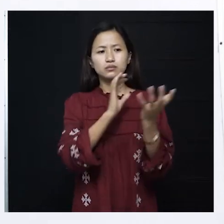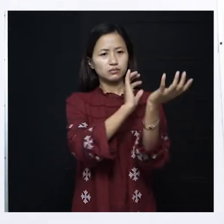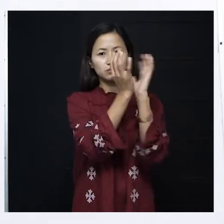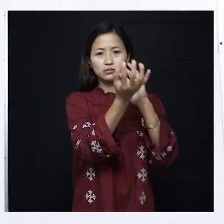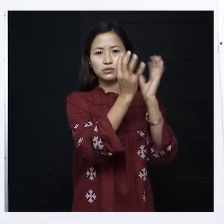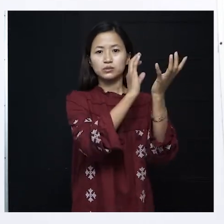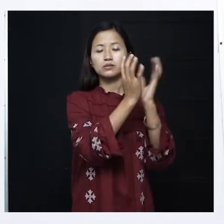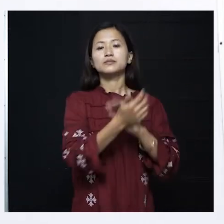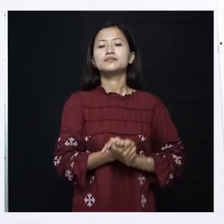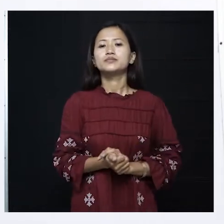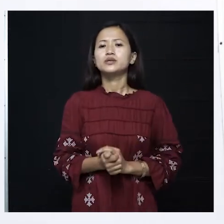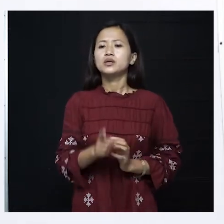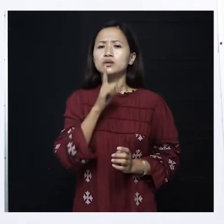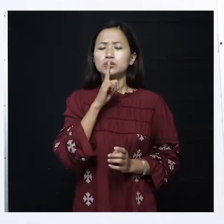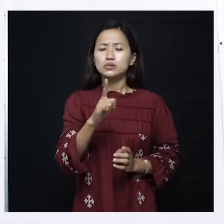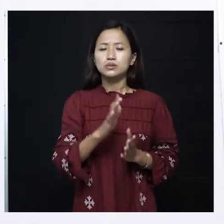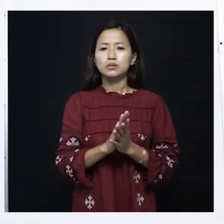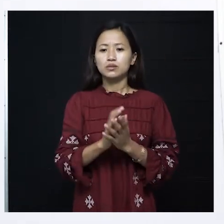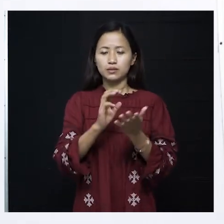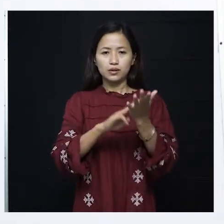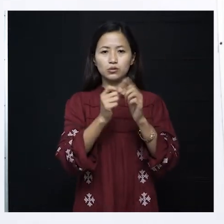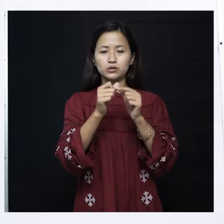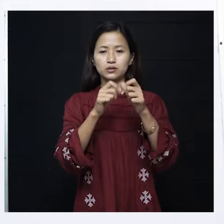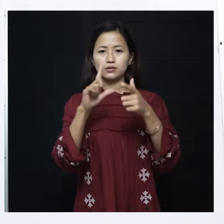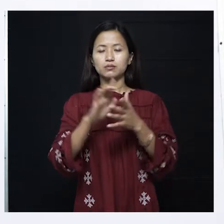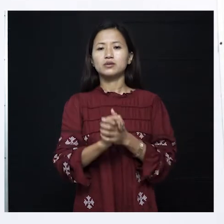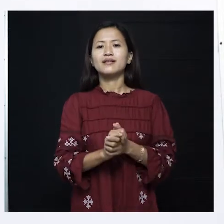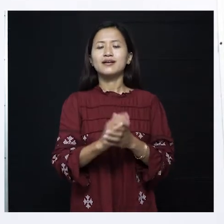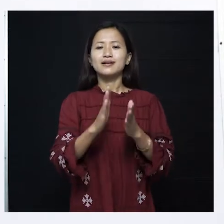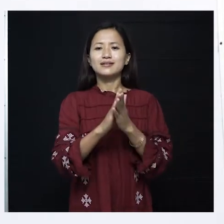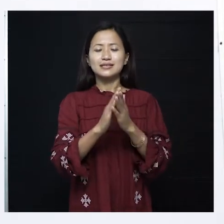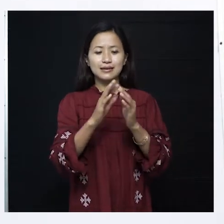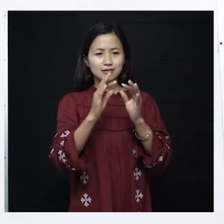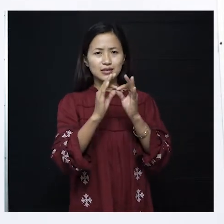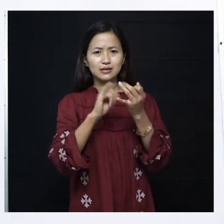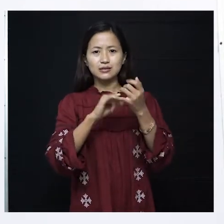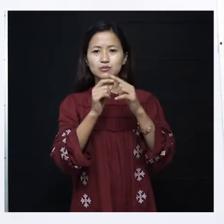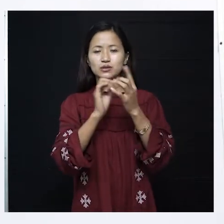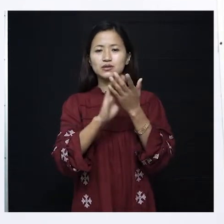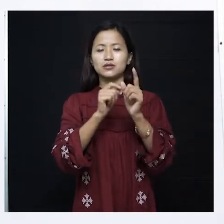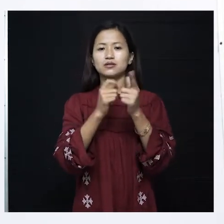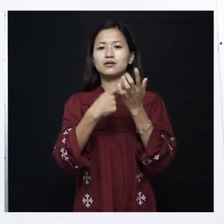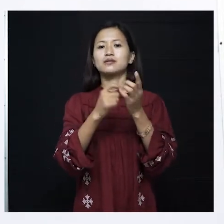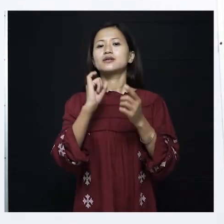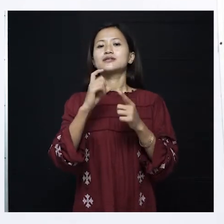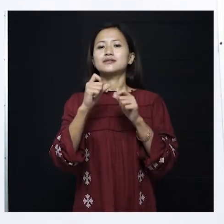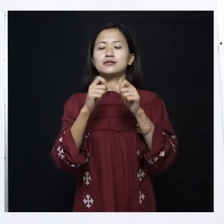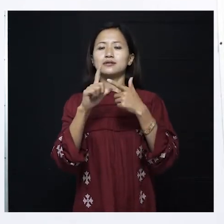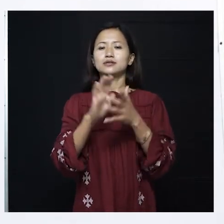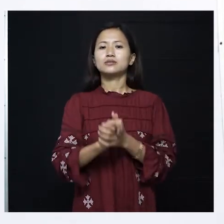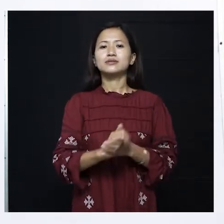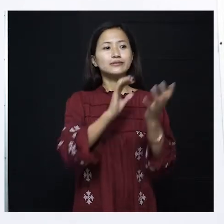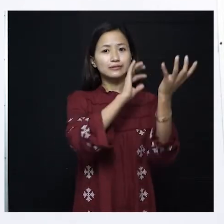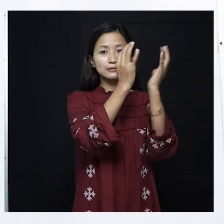okay, globe means a true model of the spherical Earth. This is a true model of the